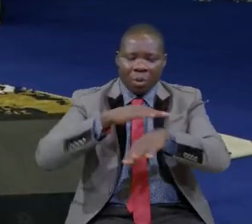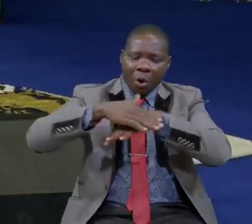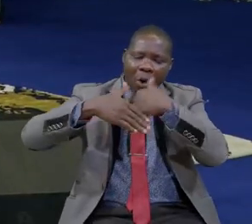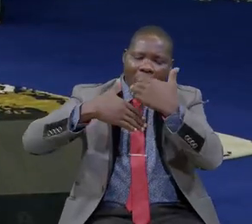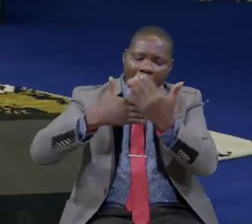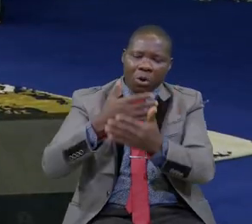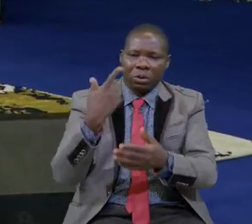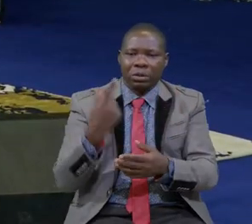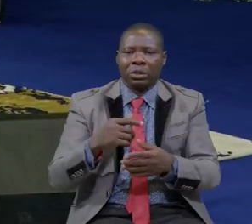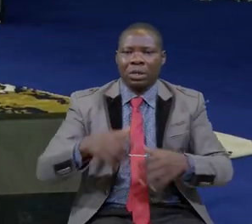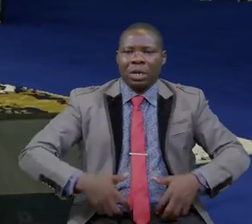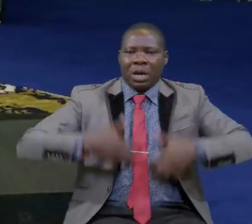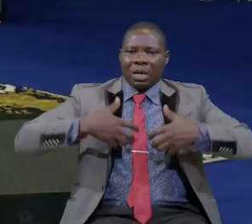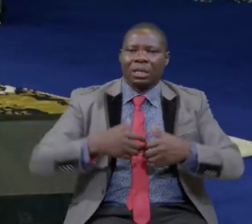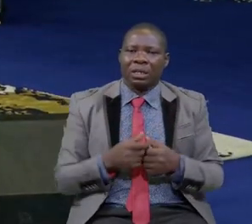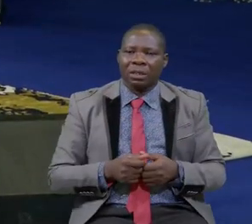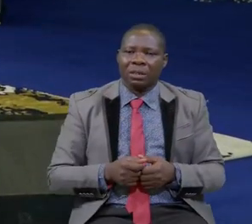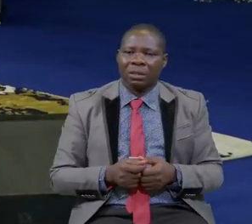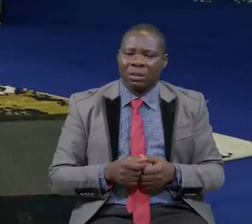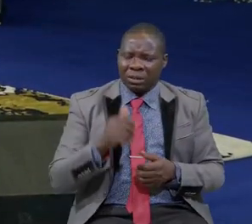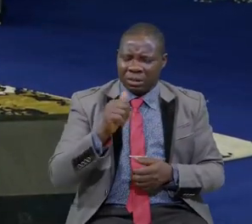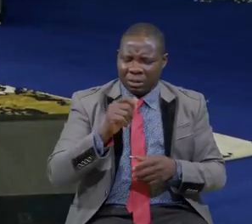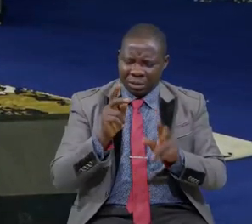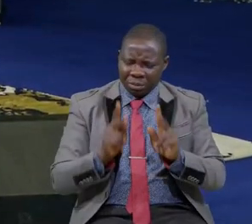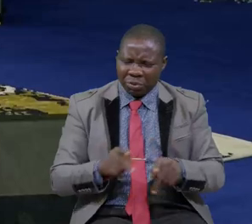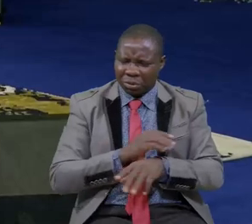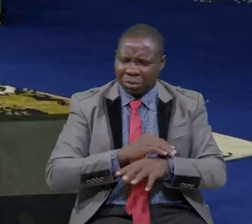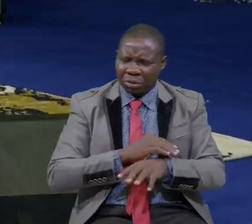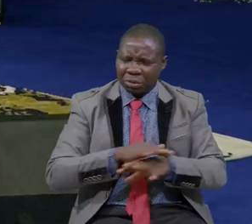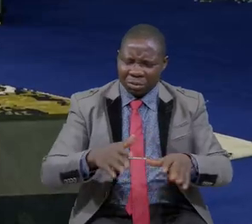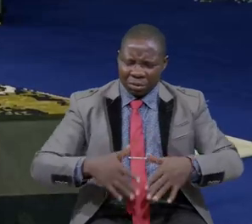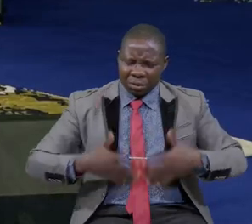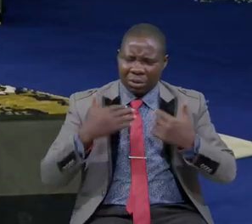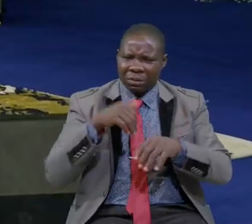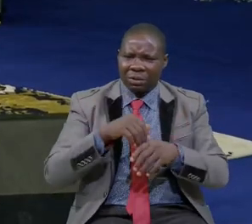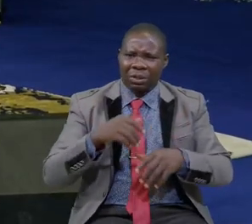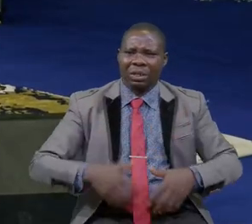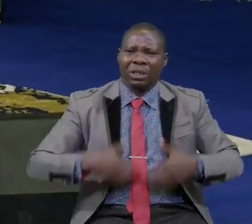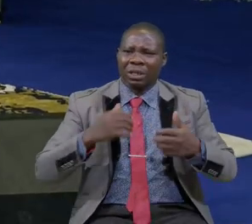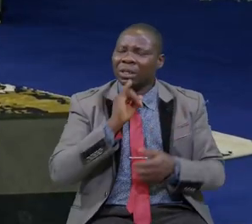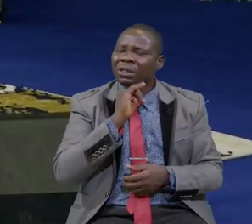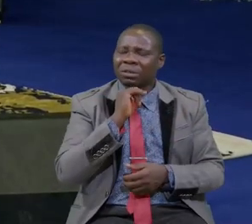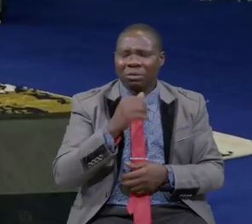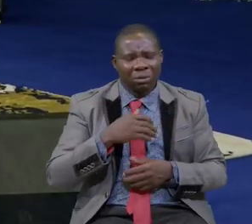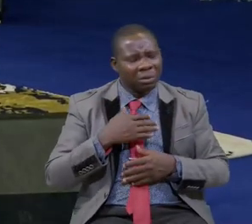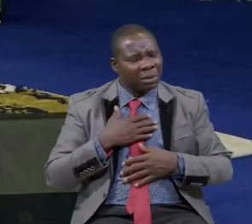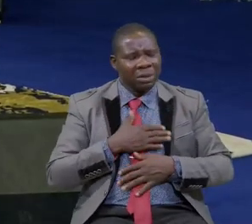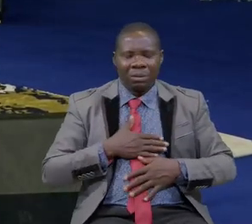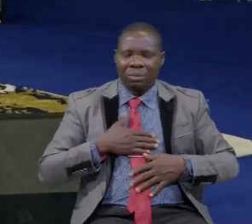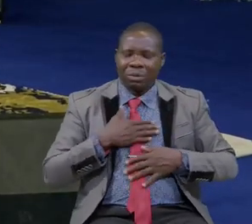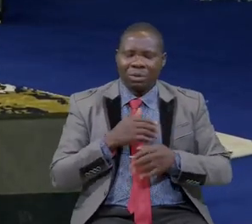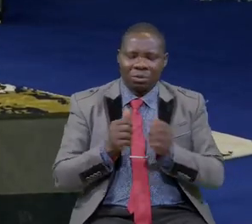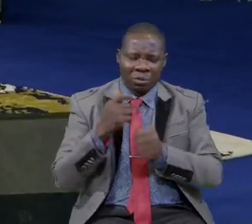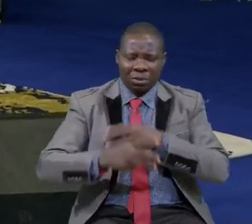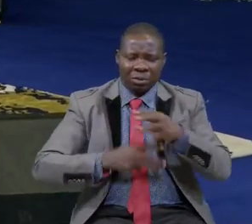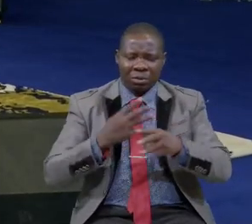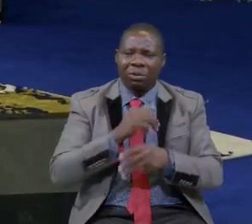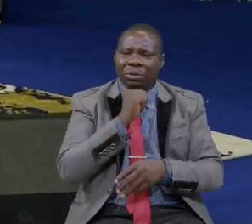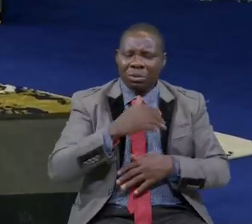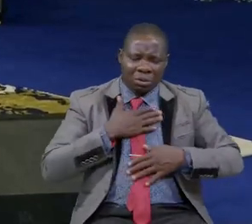a person living his life in anger is not pleased with the world. He's not pleased with